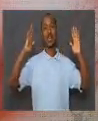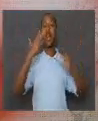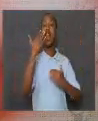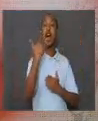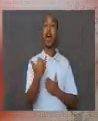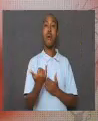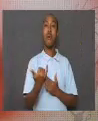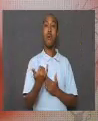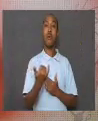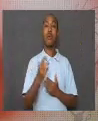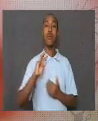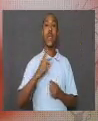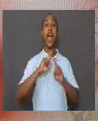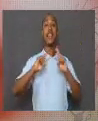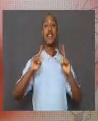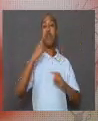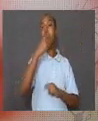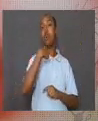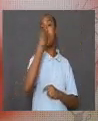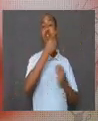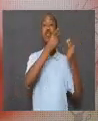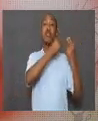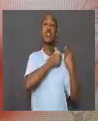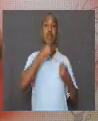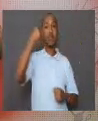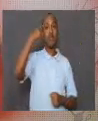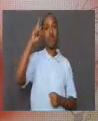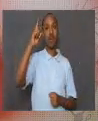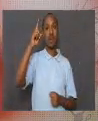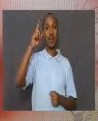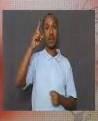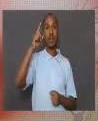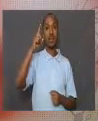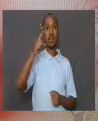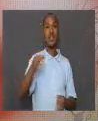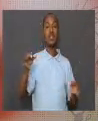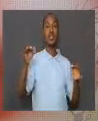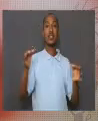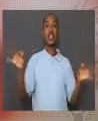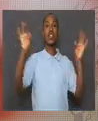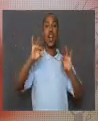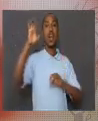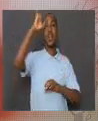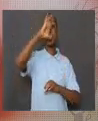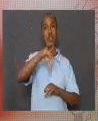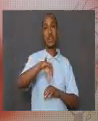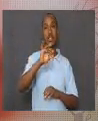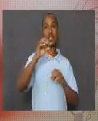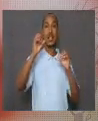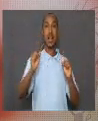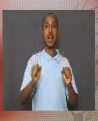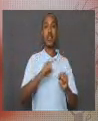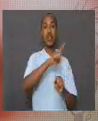Now we have identified who is responsible for the essential discoveries. Can